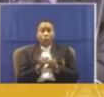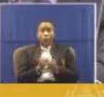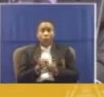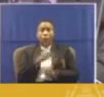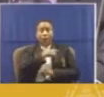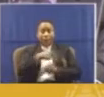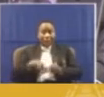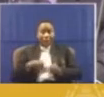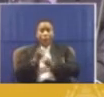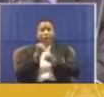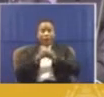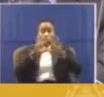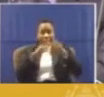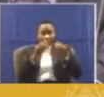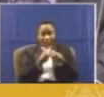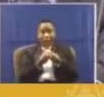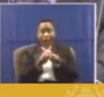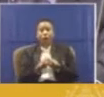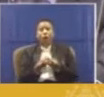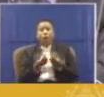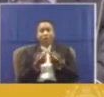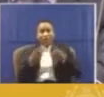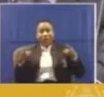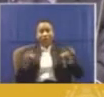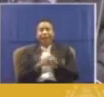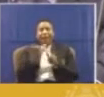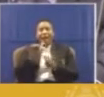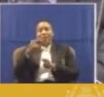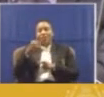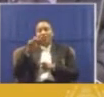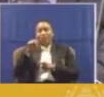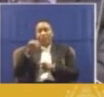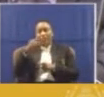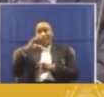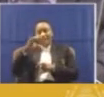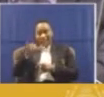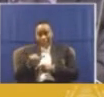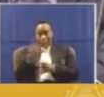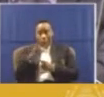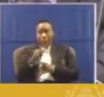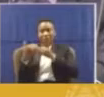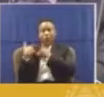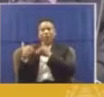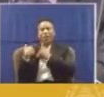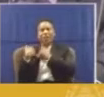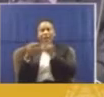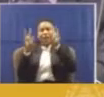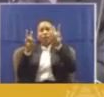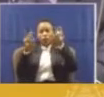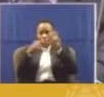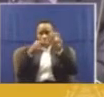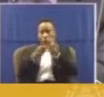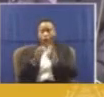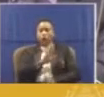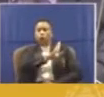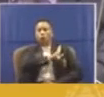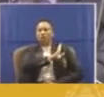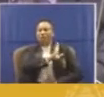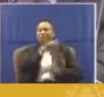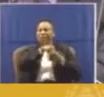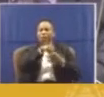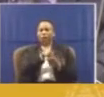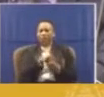cooperation between different agencies of security, the issue of soldiers being involved